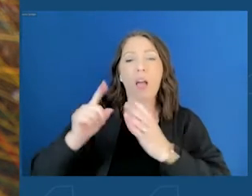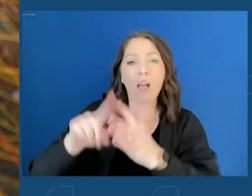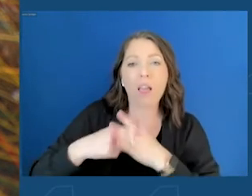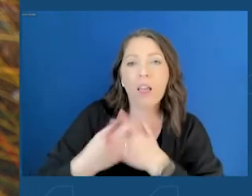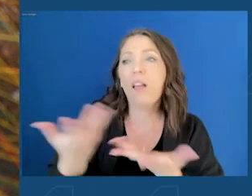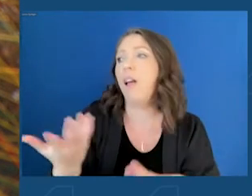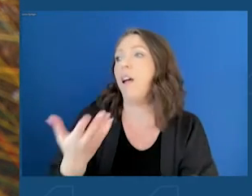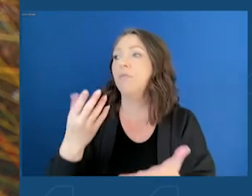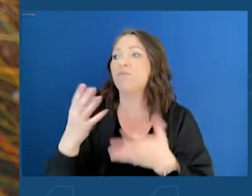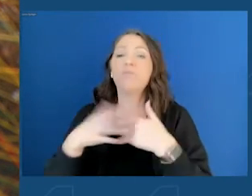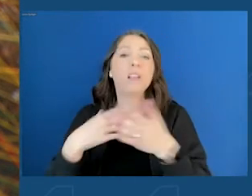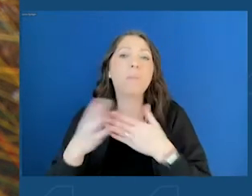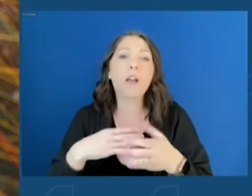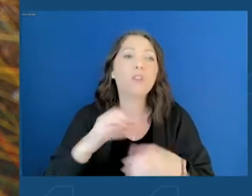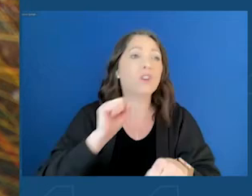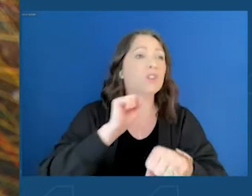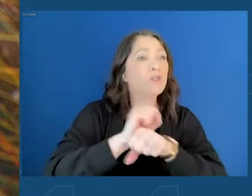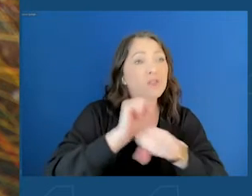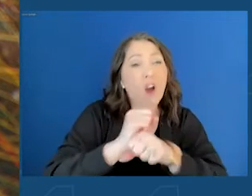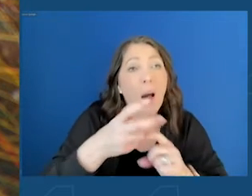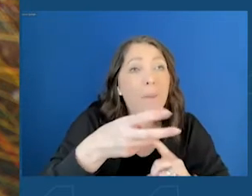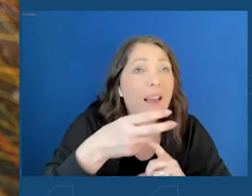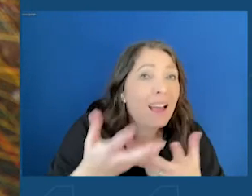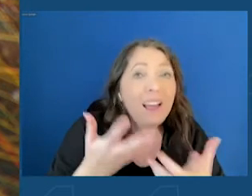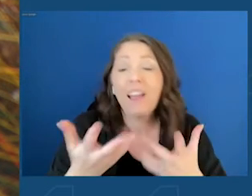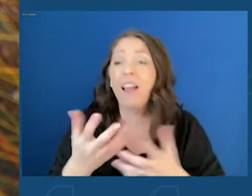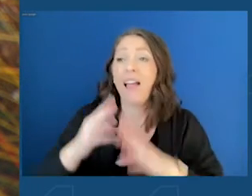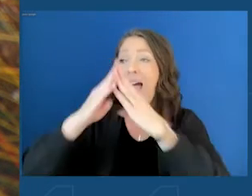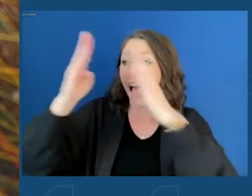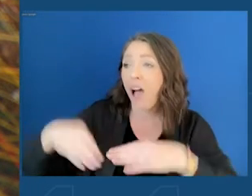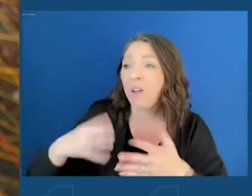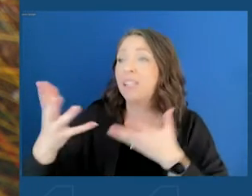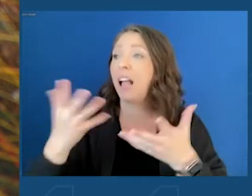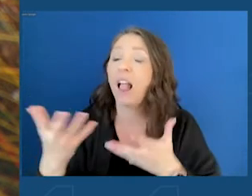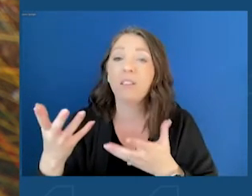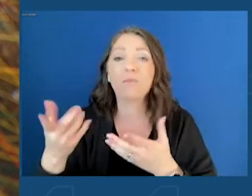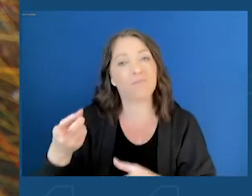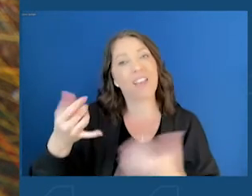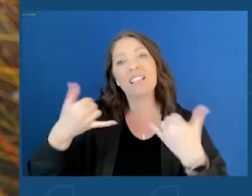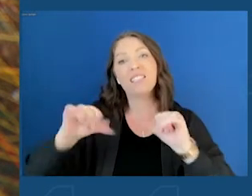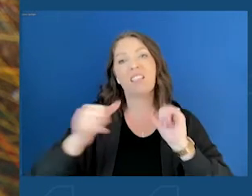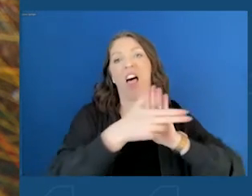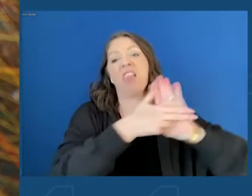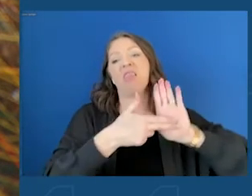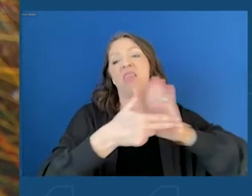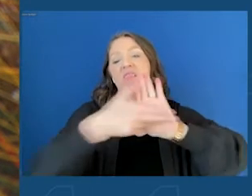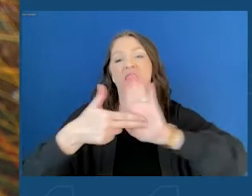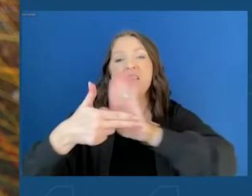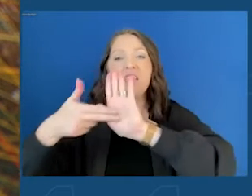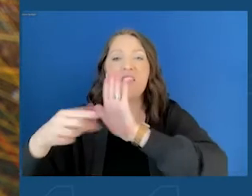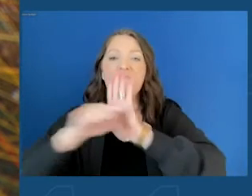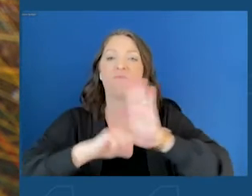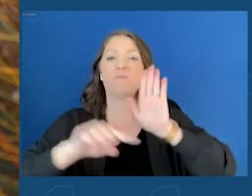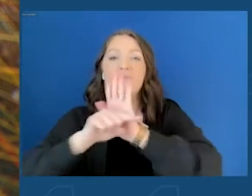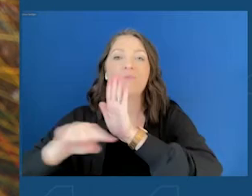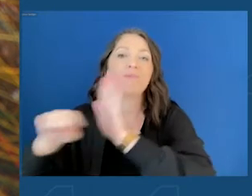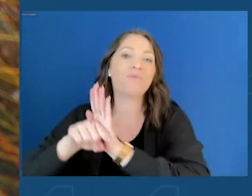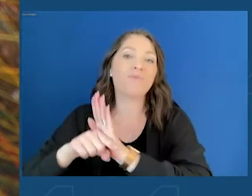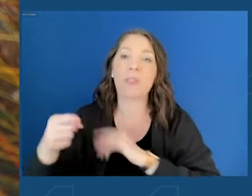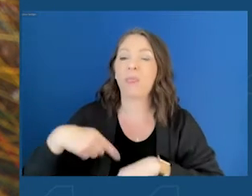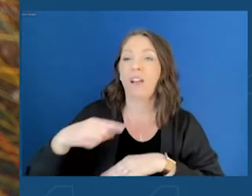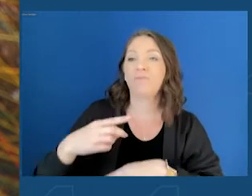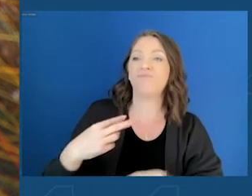job, or continuing their education. The stigma of a criminal record often follows them for life and holds too many back from reaching their